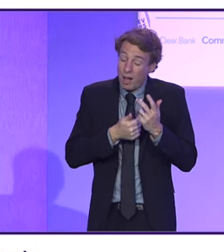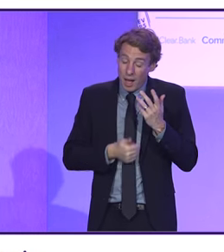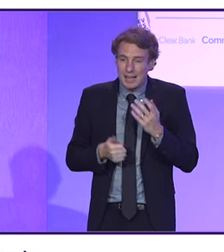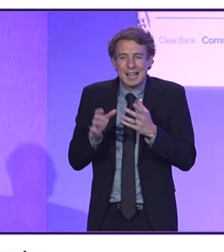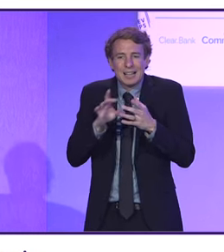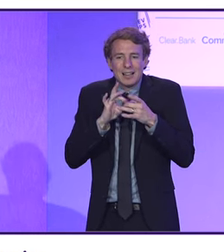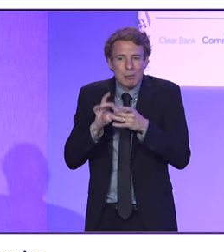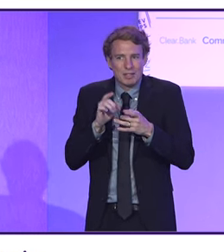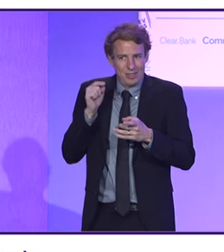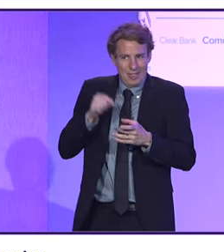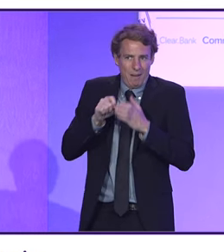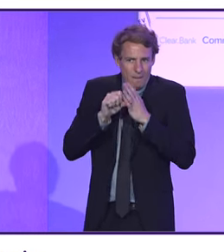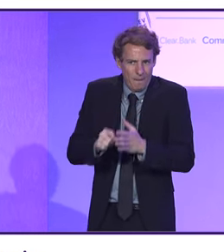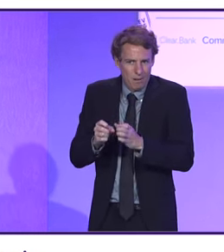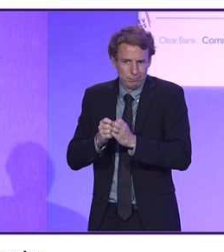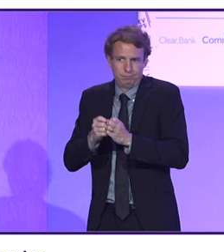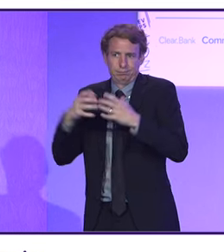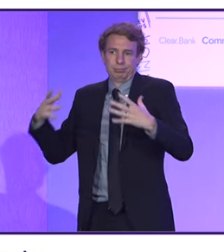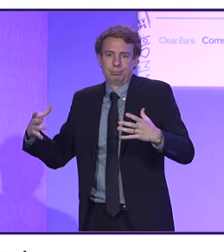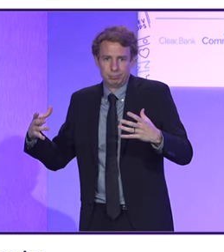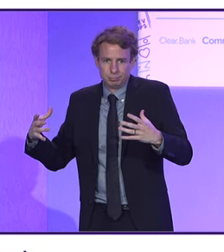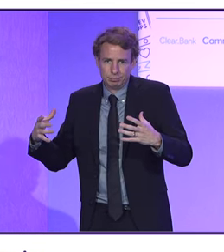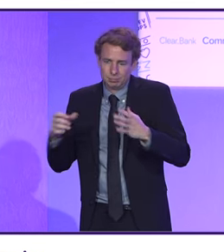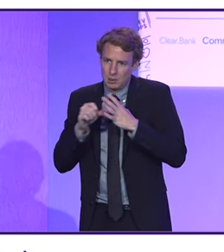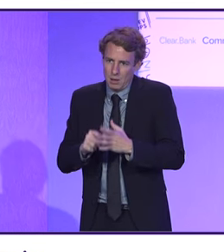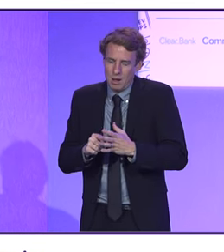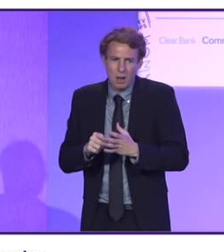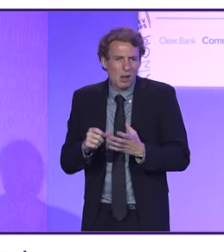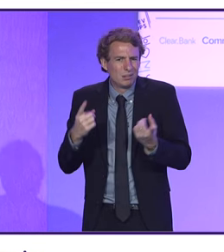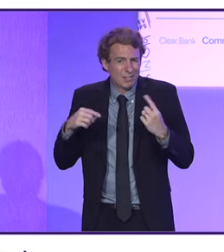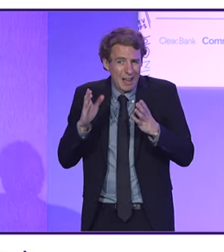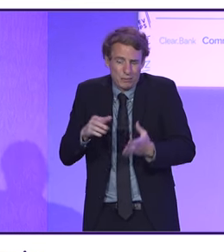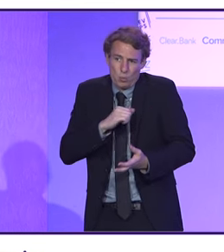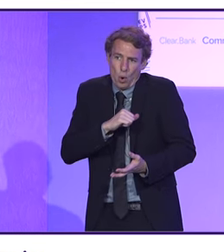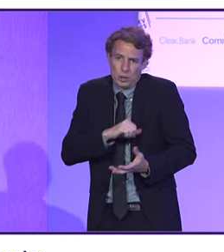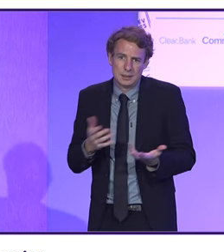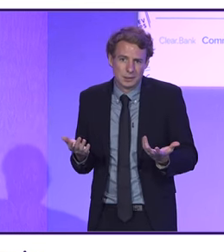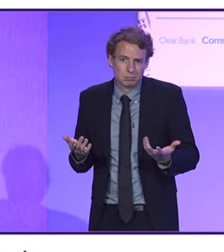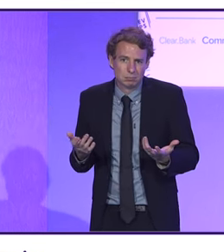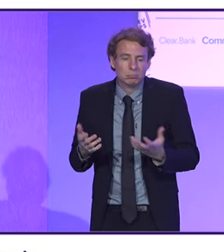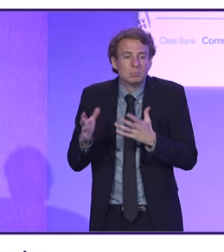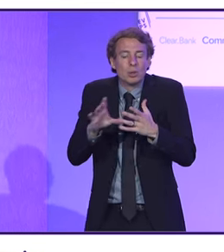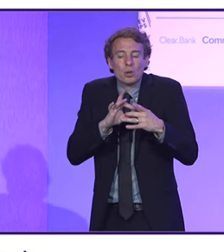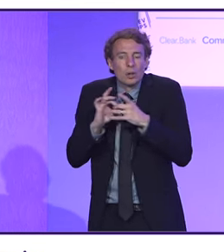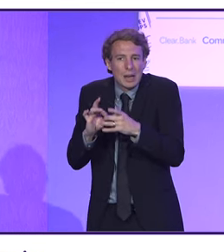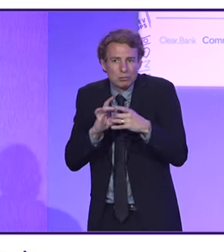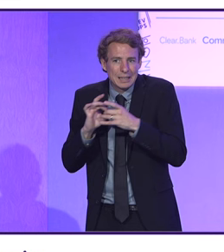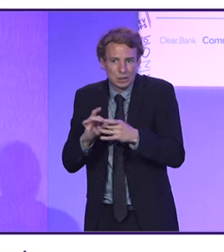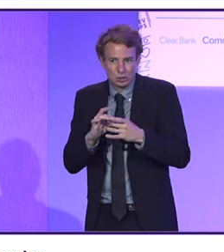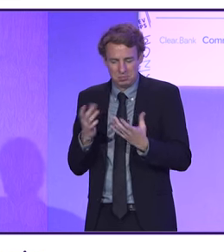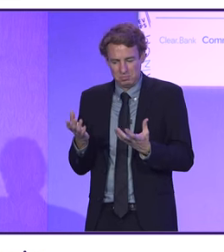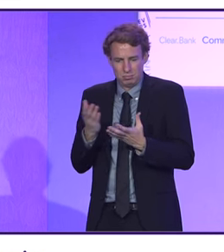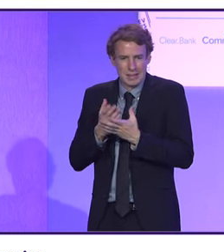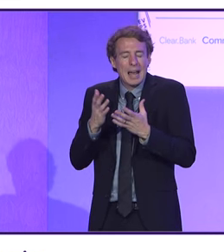one. So let's talk about it. Let's be honest about it. And let's look at the fact that collaboration is only one version of an interaction